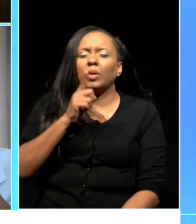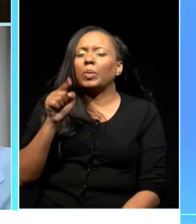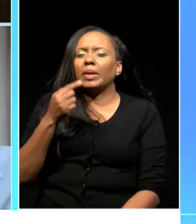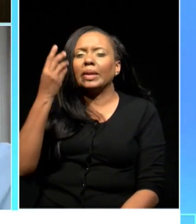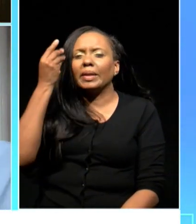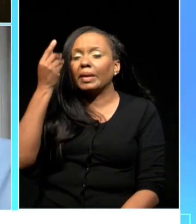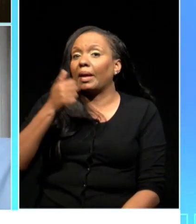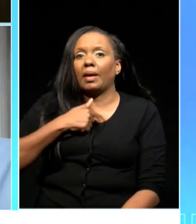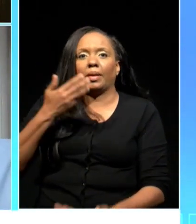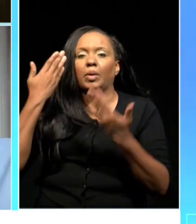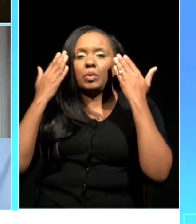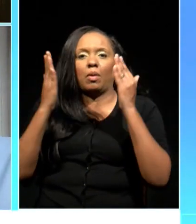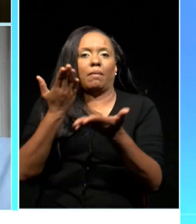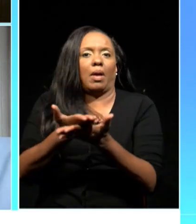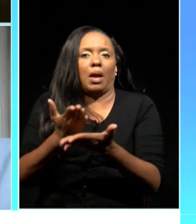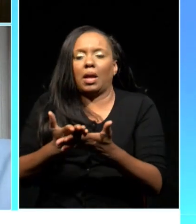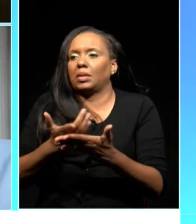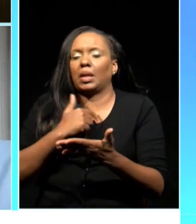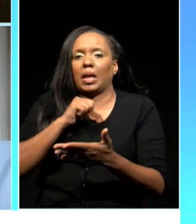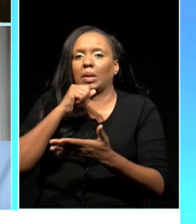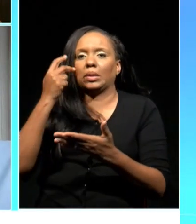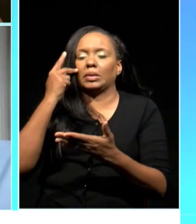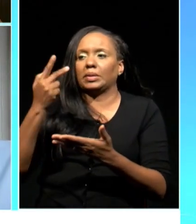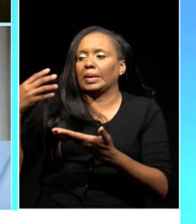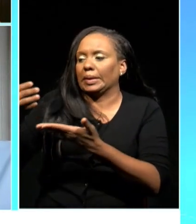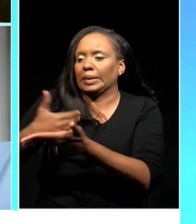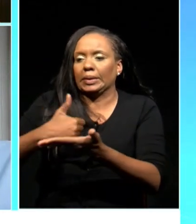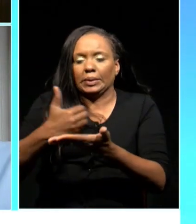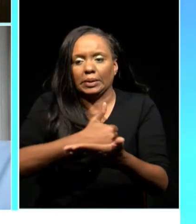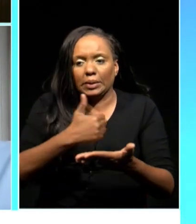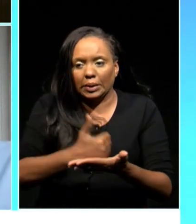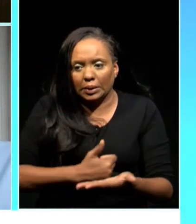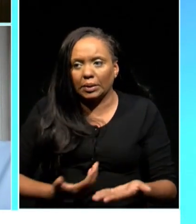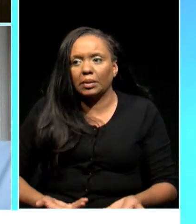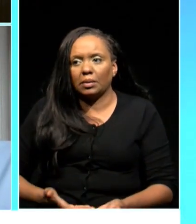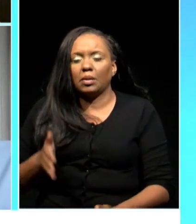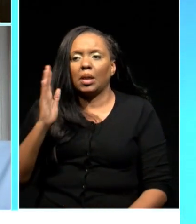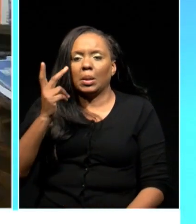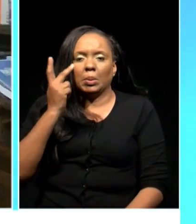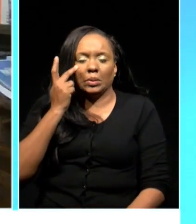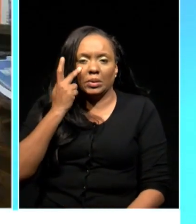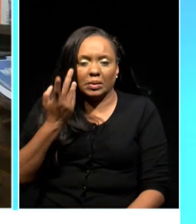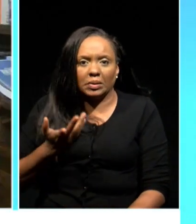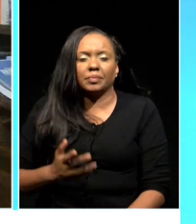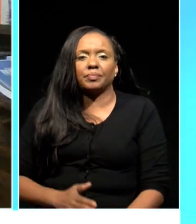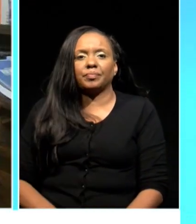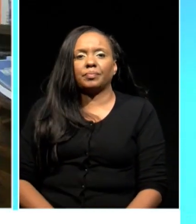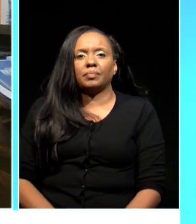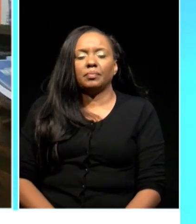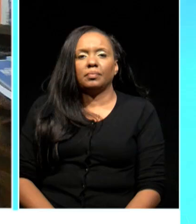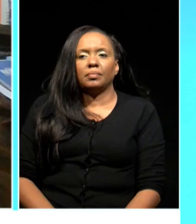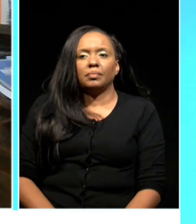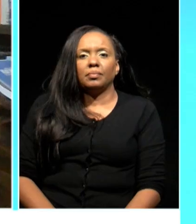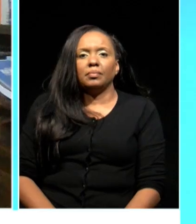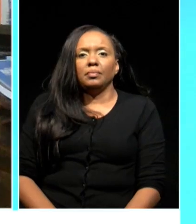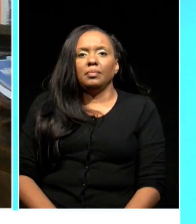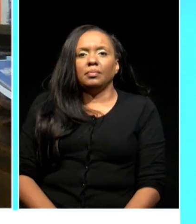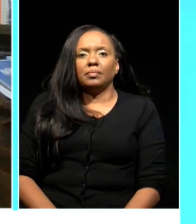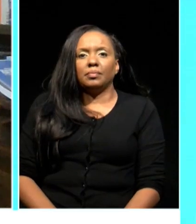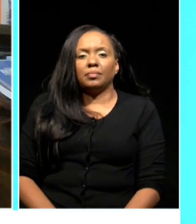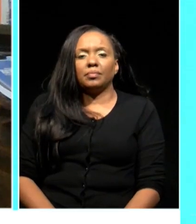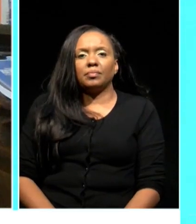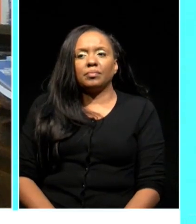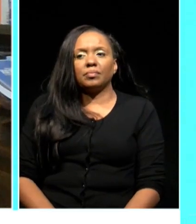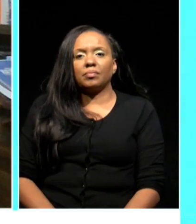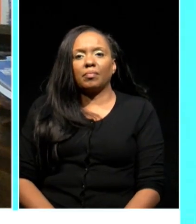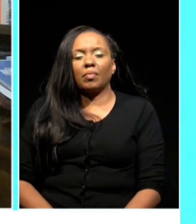we haven't gotten our hands yet on a lot of the data that will come out of the elections. So what I'm saying is that we need to get to